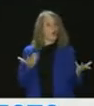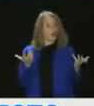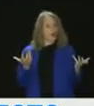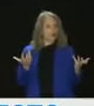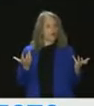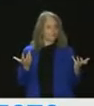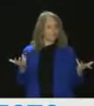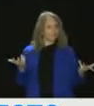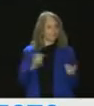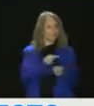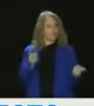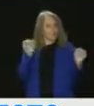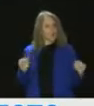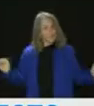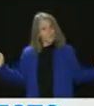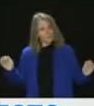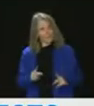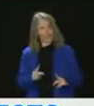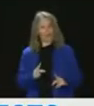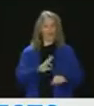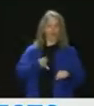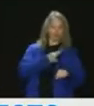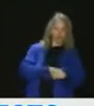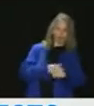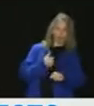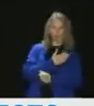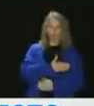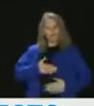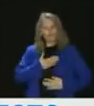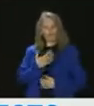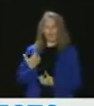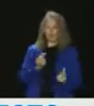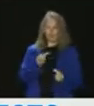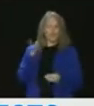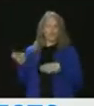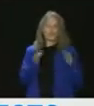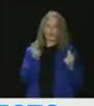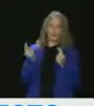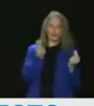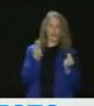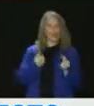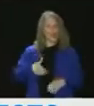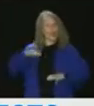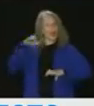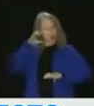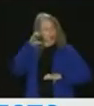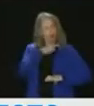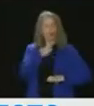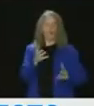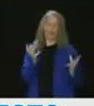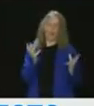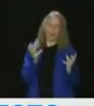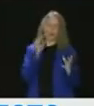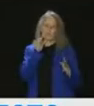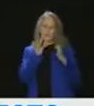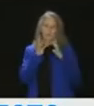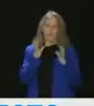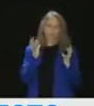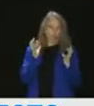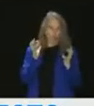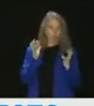back to the things that you love. I hear you, all of you. Parliamentarians hear it in their